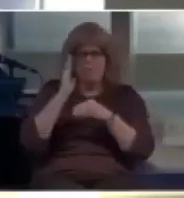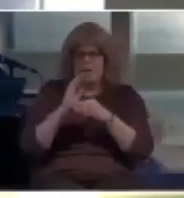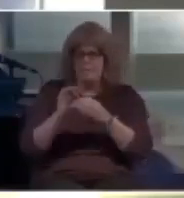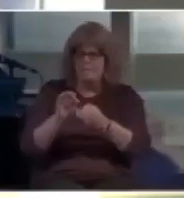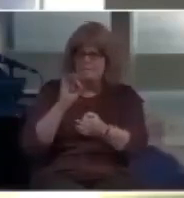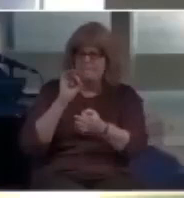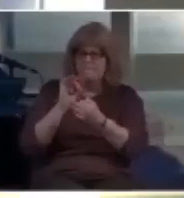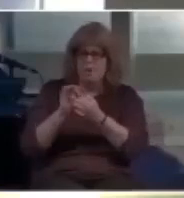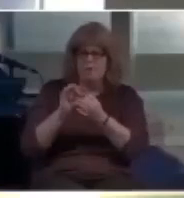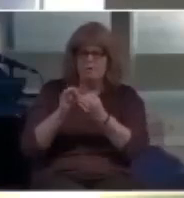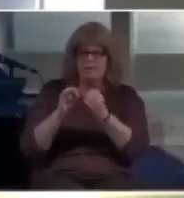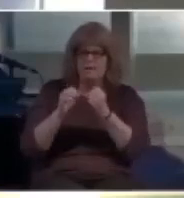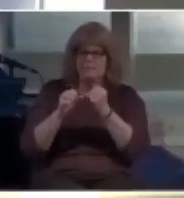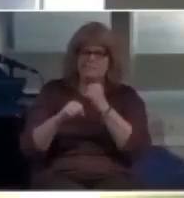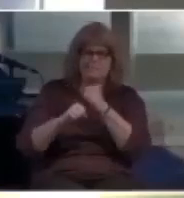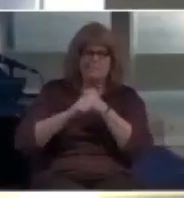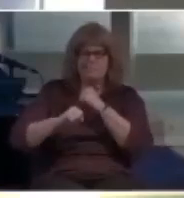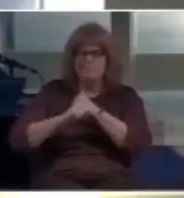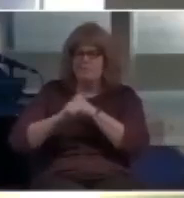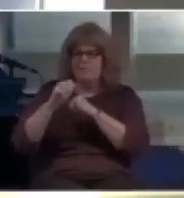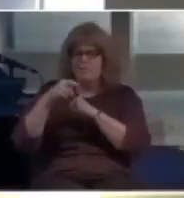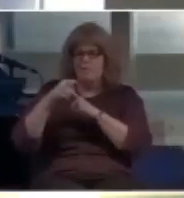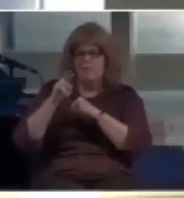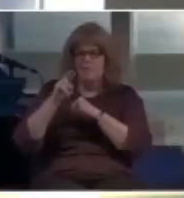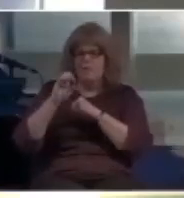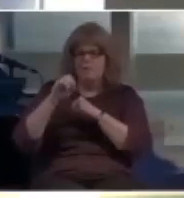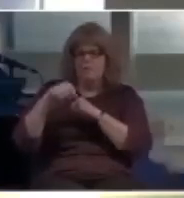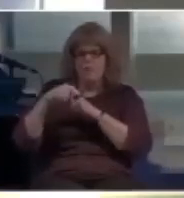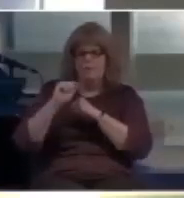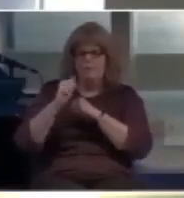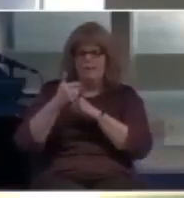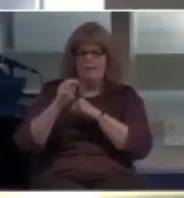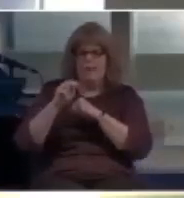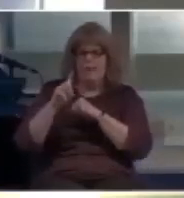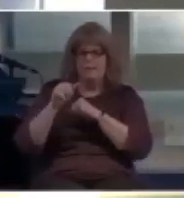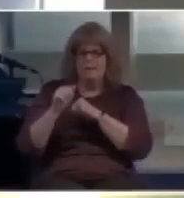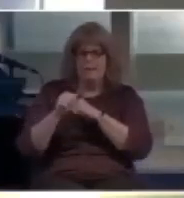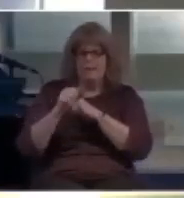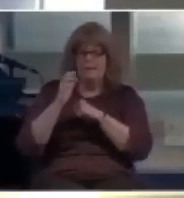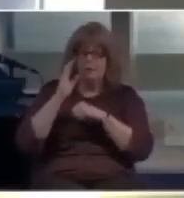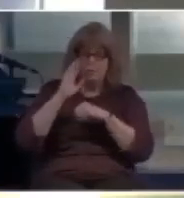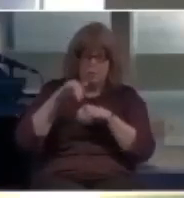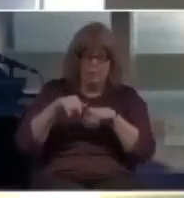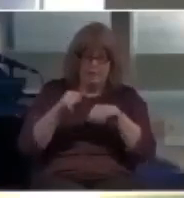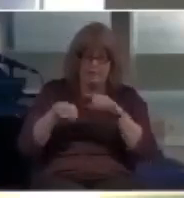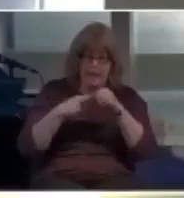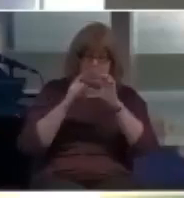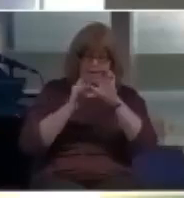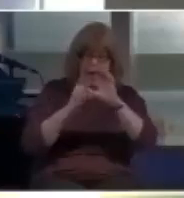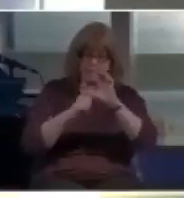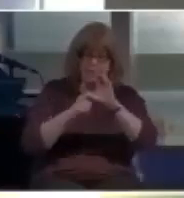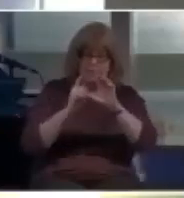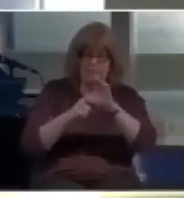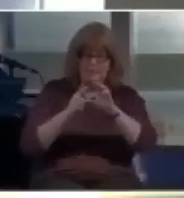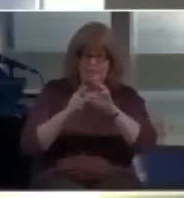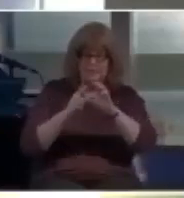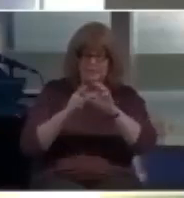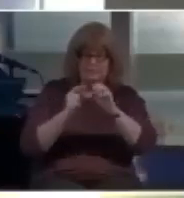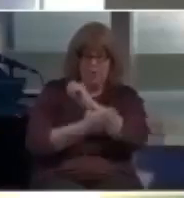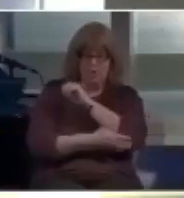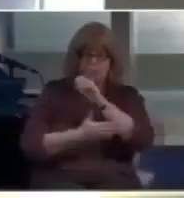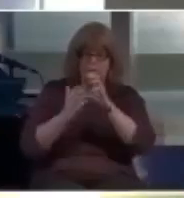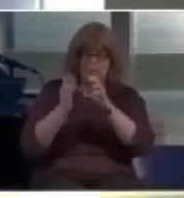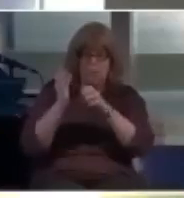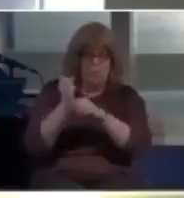perfect propagandist, if you will. Isn't that exactly how communist regimes win over people? It's